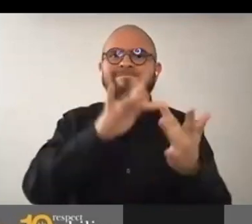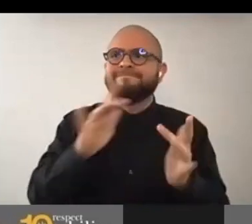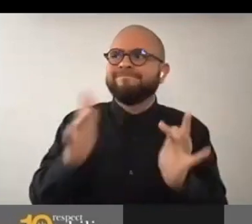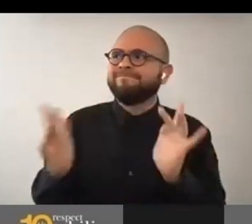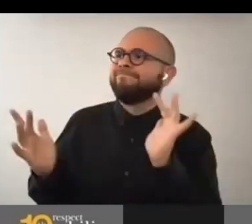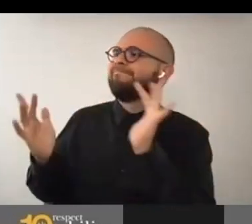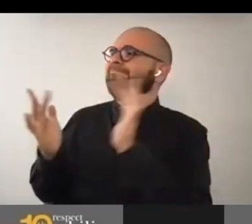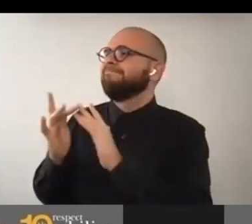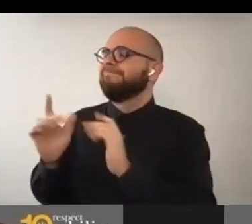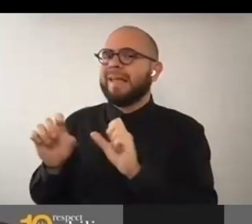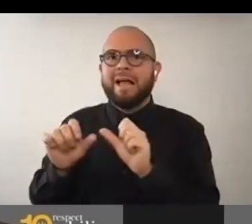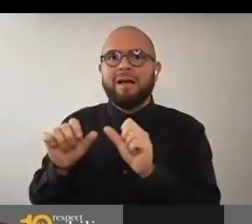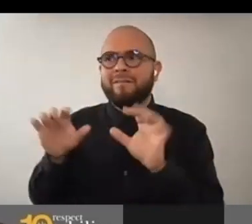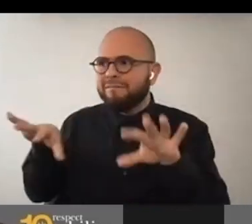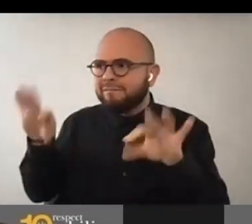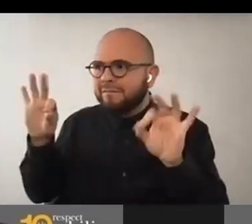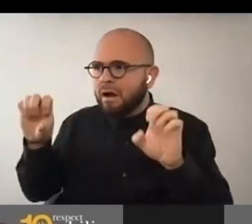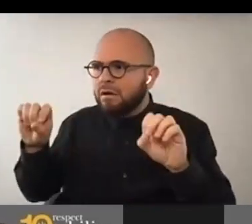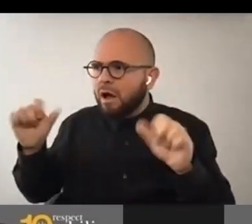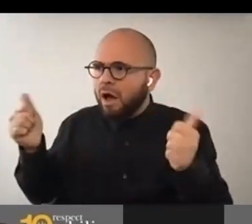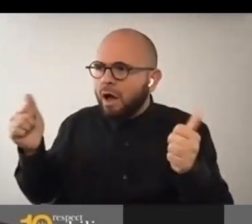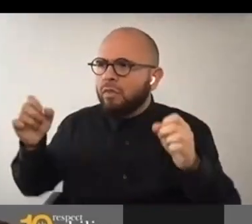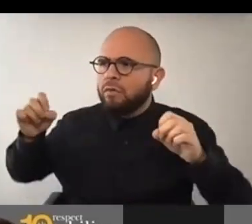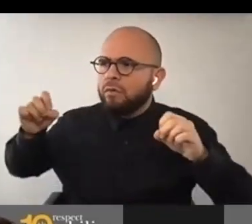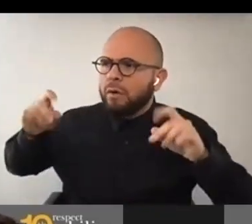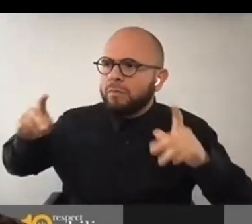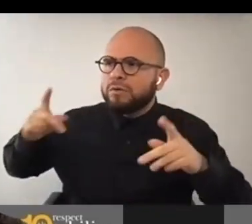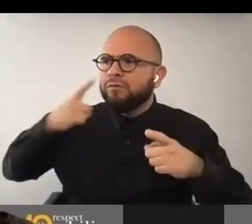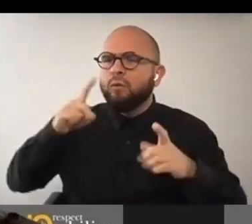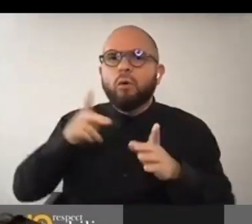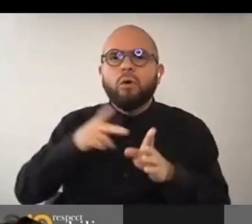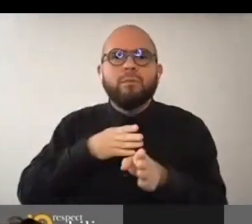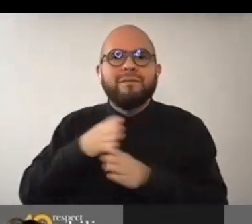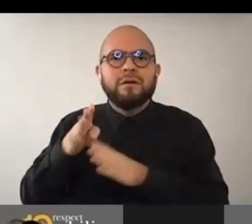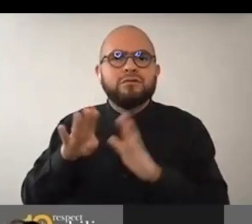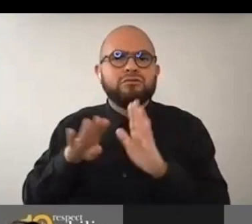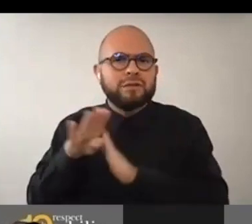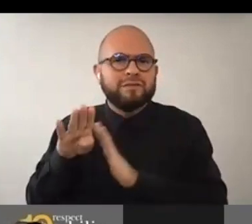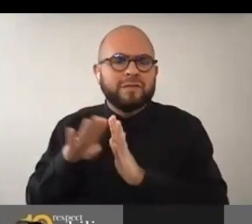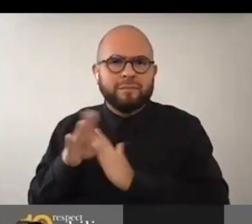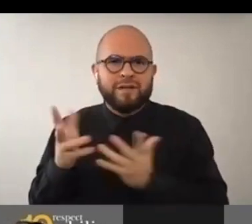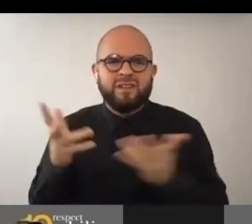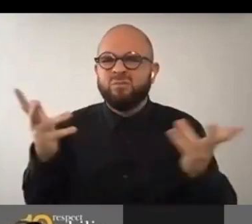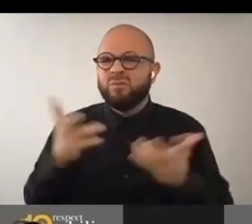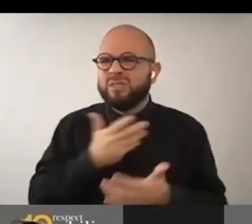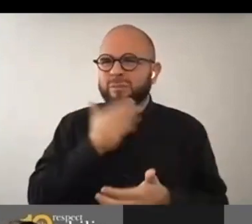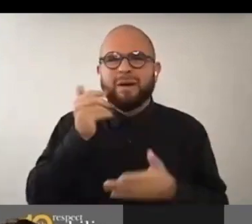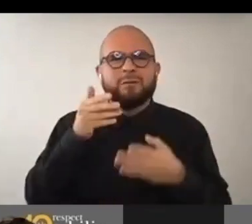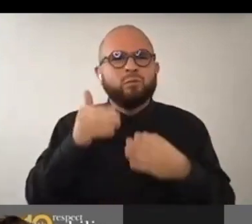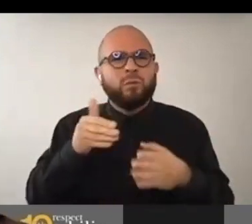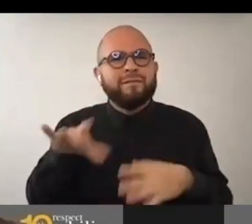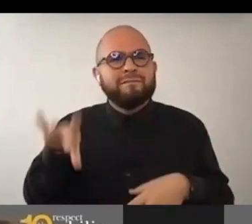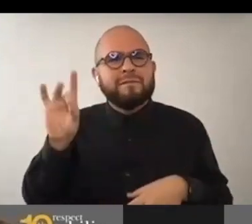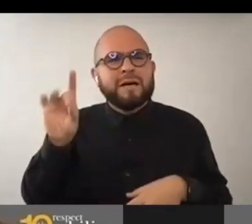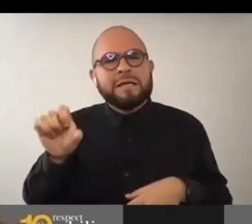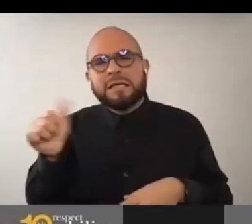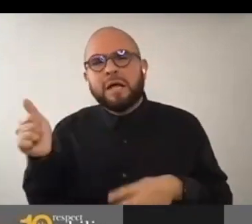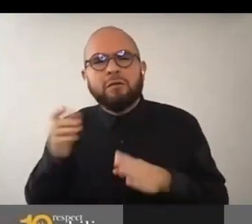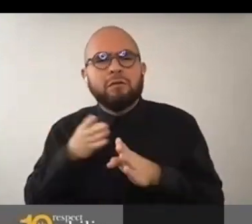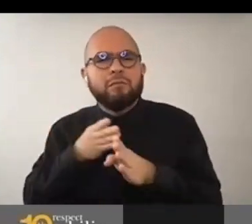be in another fellowship or in some other sort of full-time employment, what is the best way to go about doing that? Let's start with